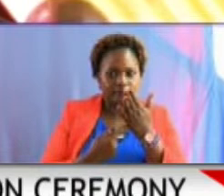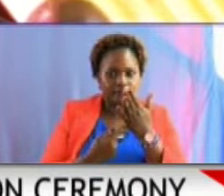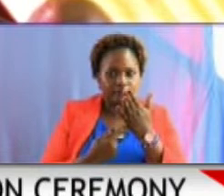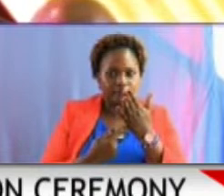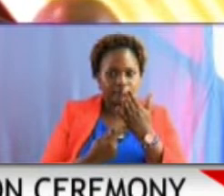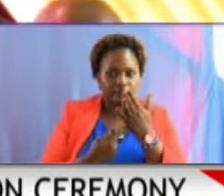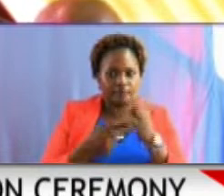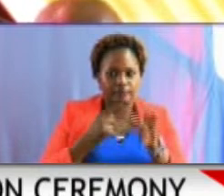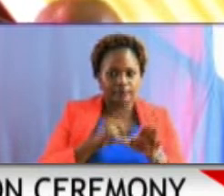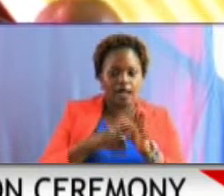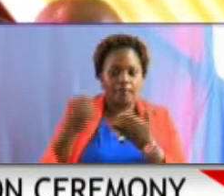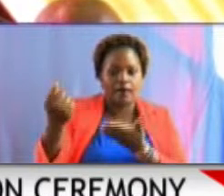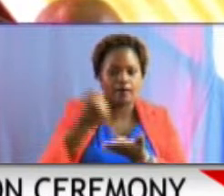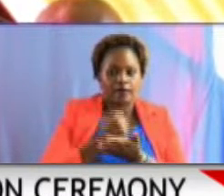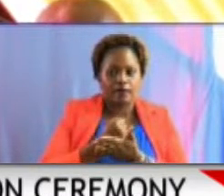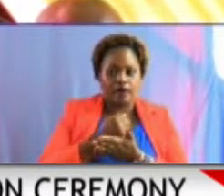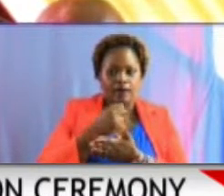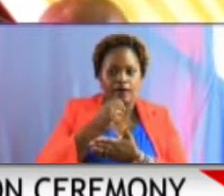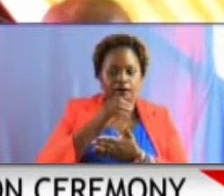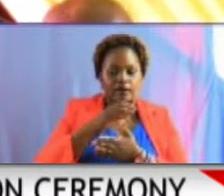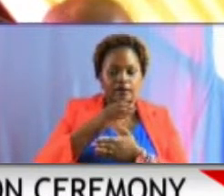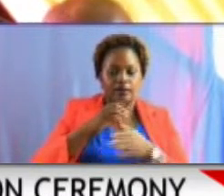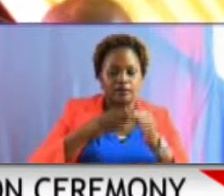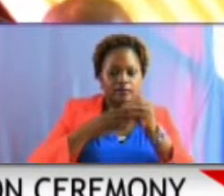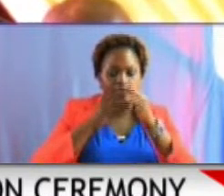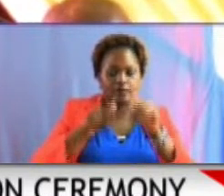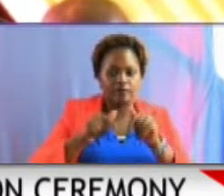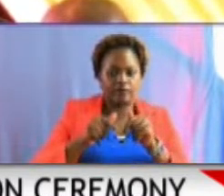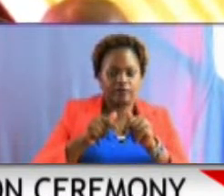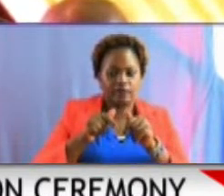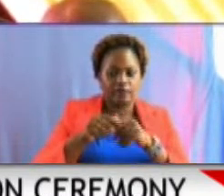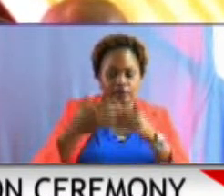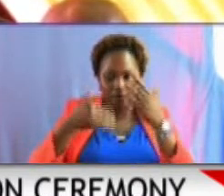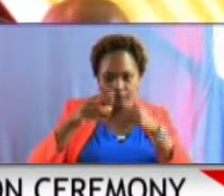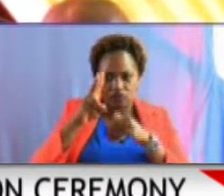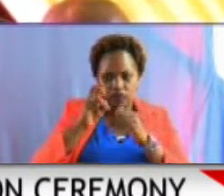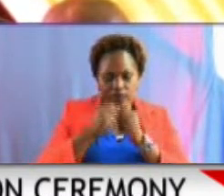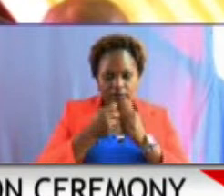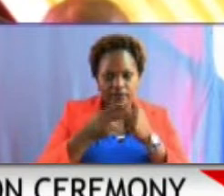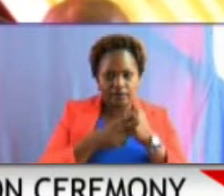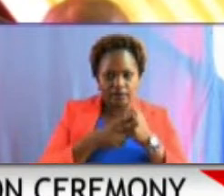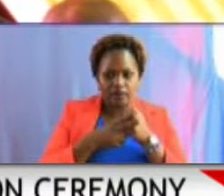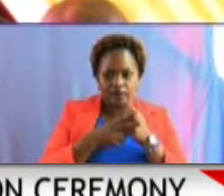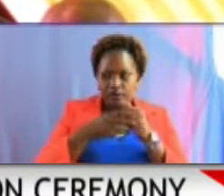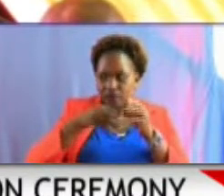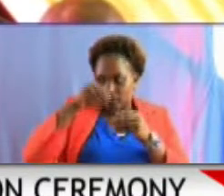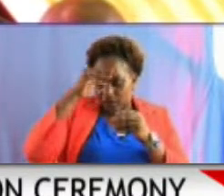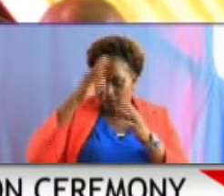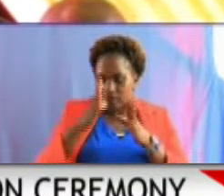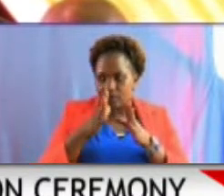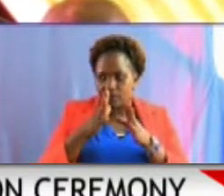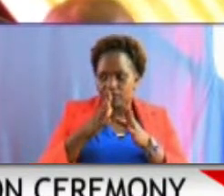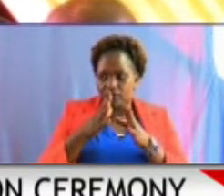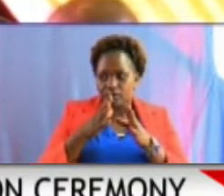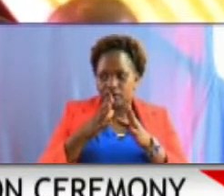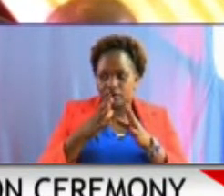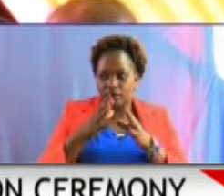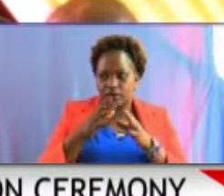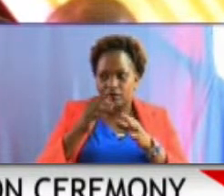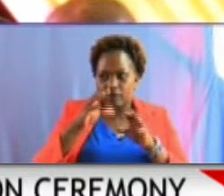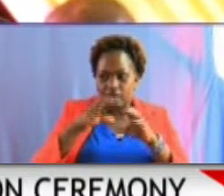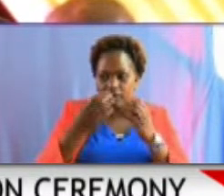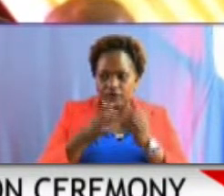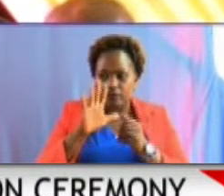When I was appointed the Chancellor of this university in the year 2017, the student population was just over